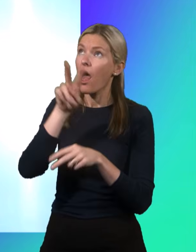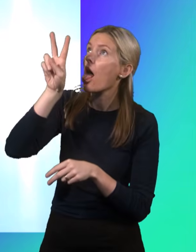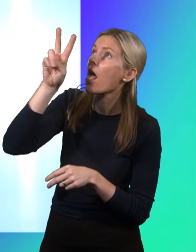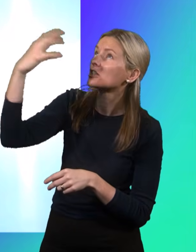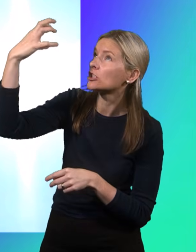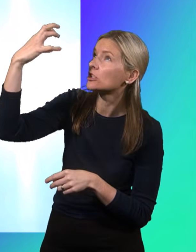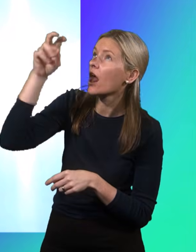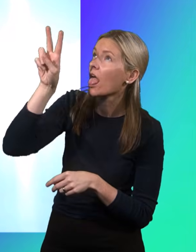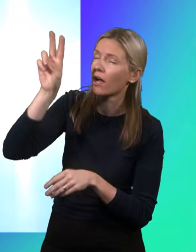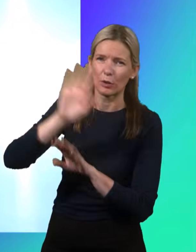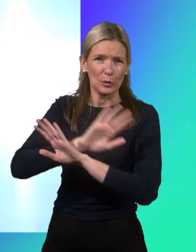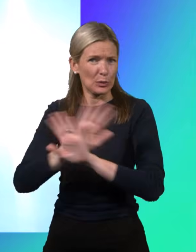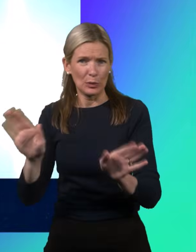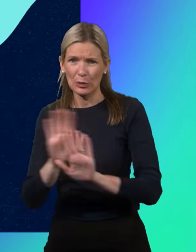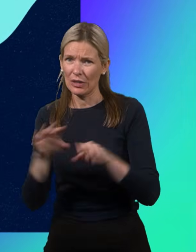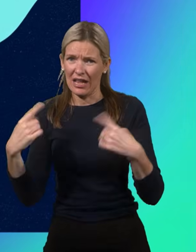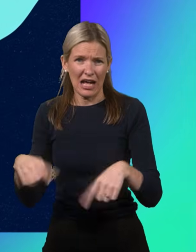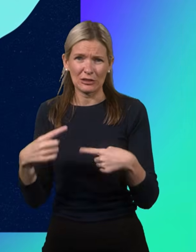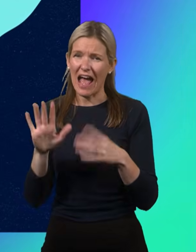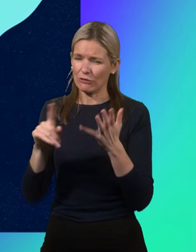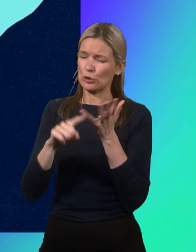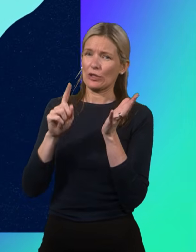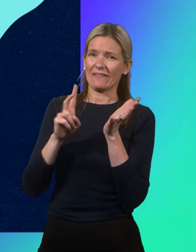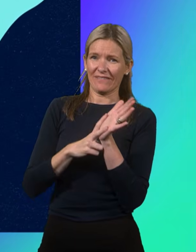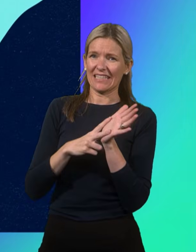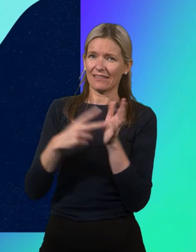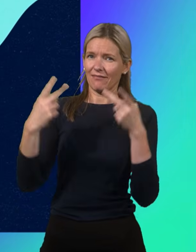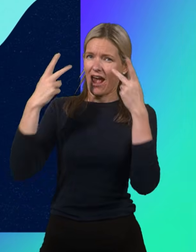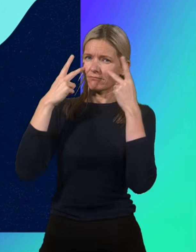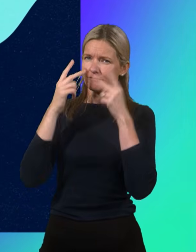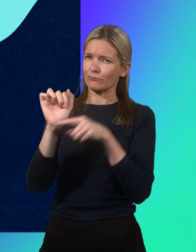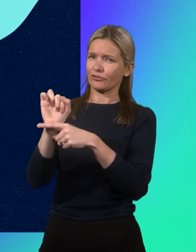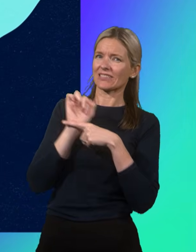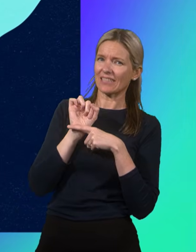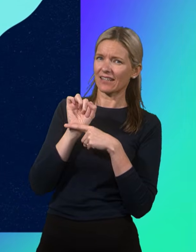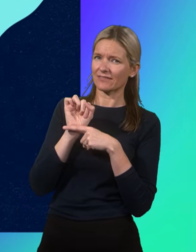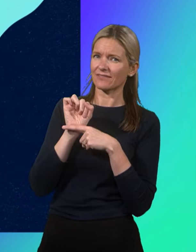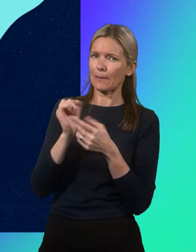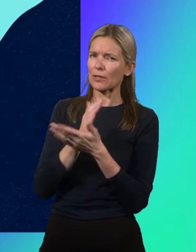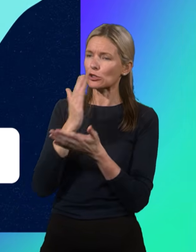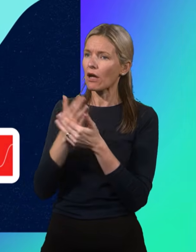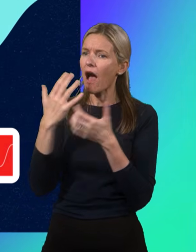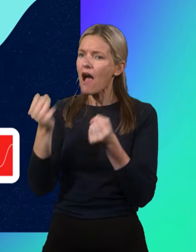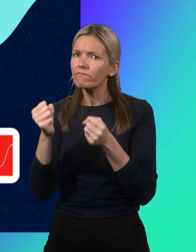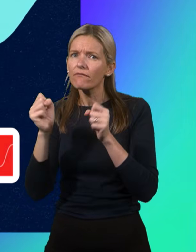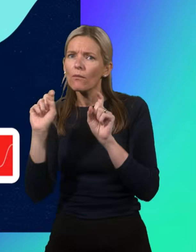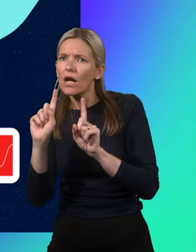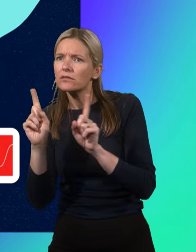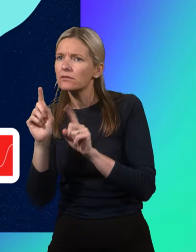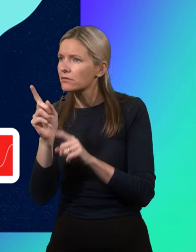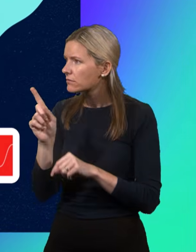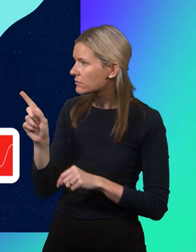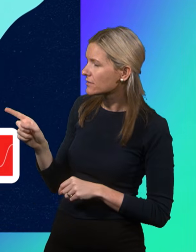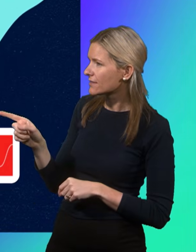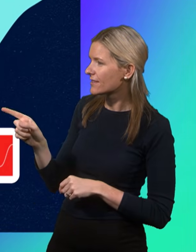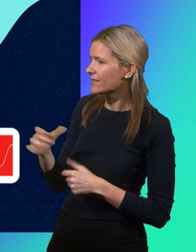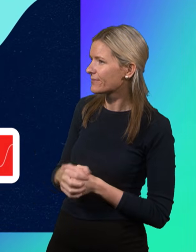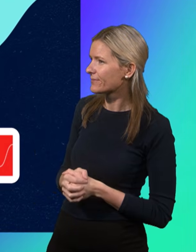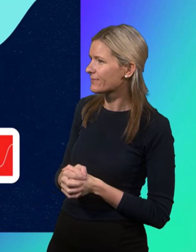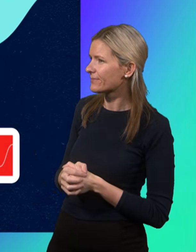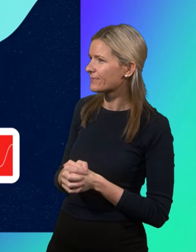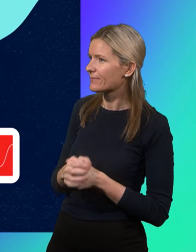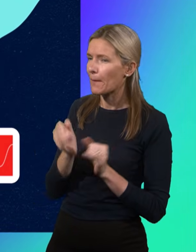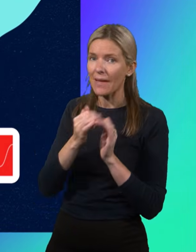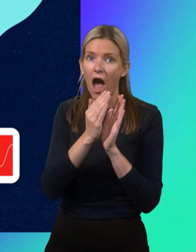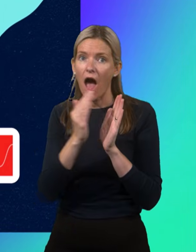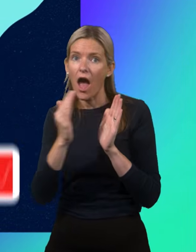and secondly, if it's quite bright outside, wearing UV coated sunglasses. Make sure they're rated too. The higher the rating, the better,